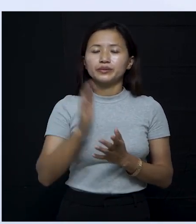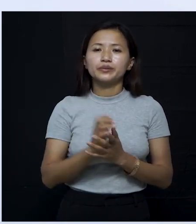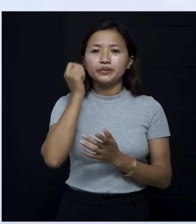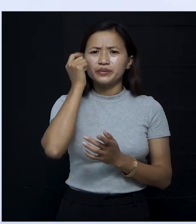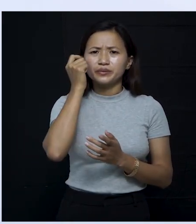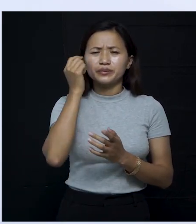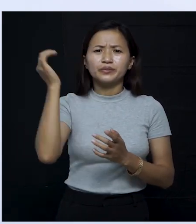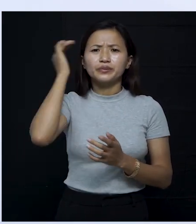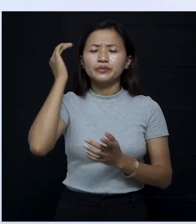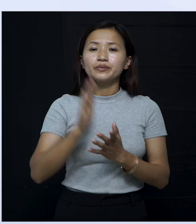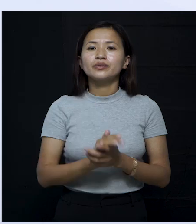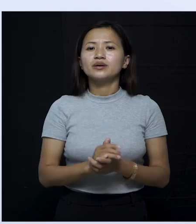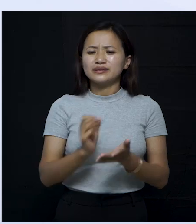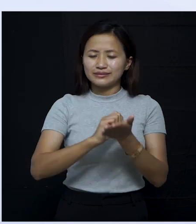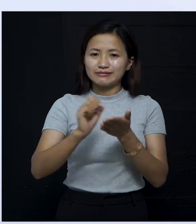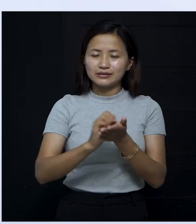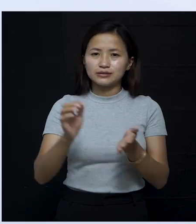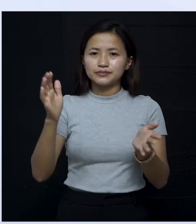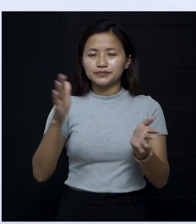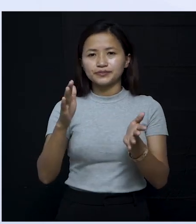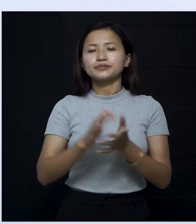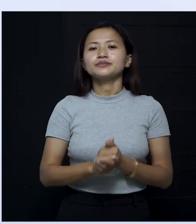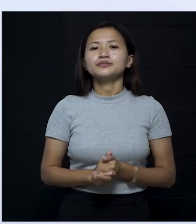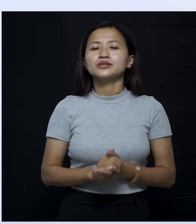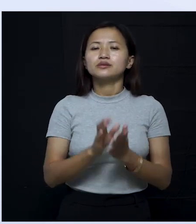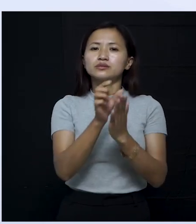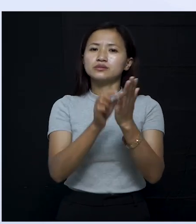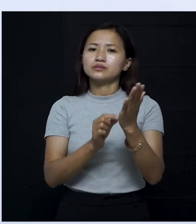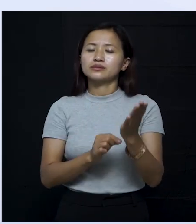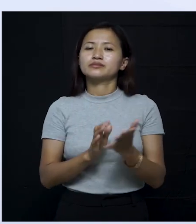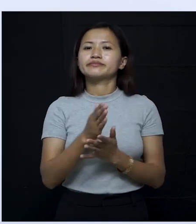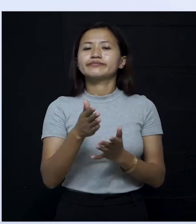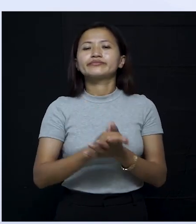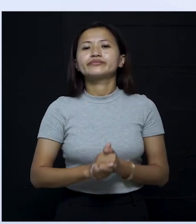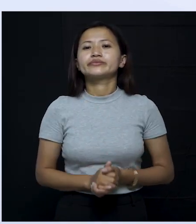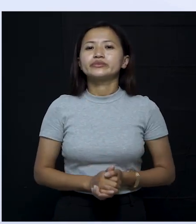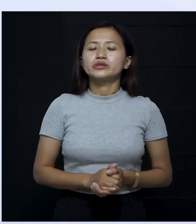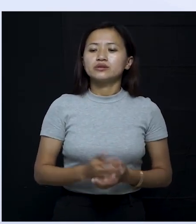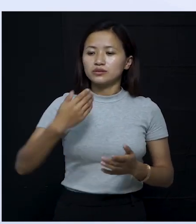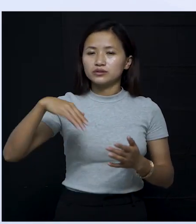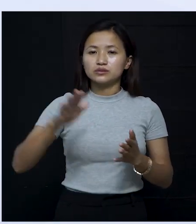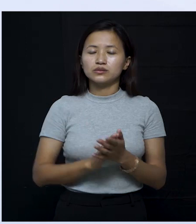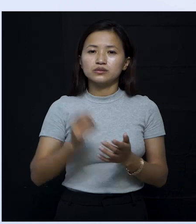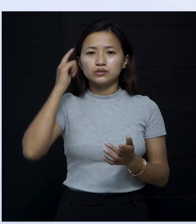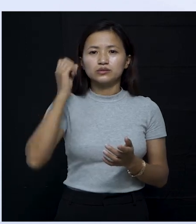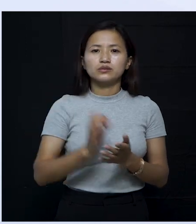very short, isn't it? It is written only in brief. So that is what we are doing, okay? Now here, let's go to